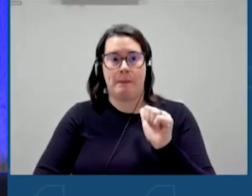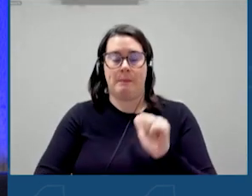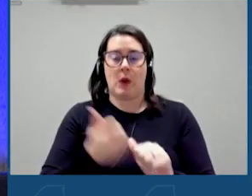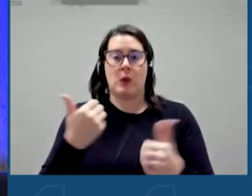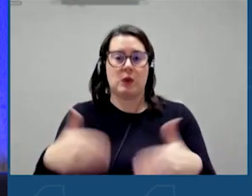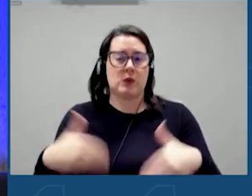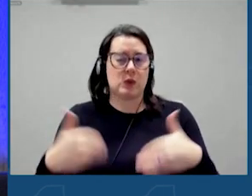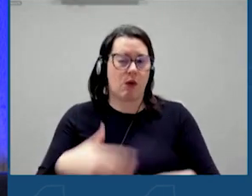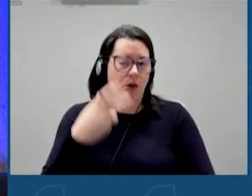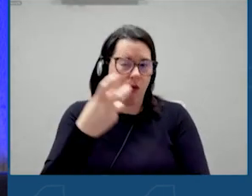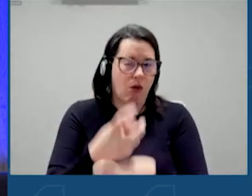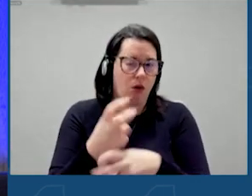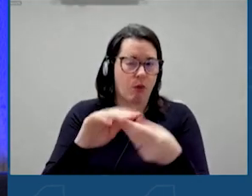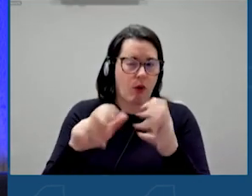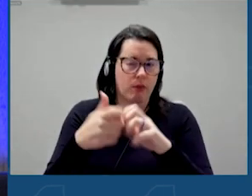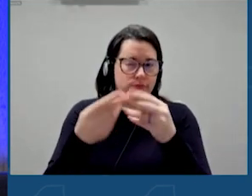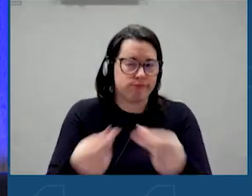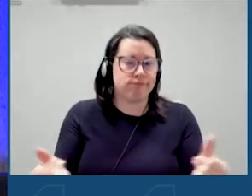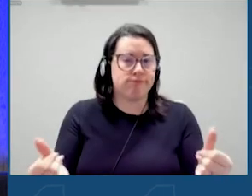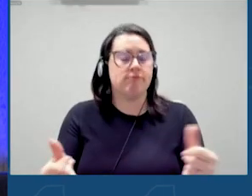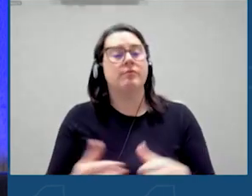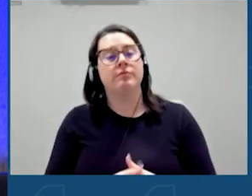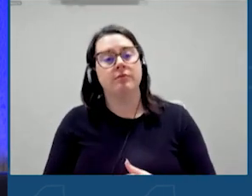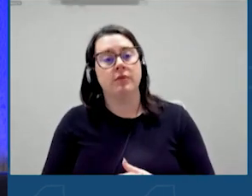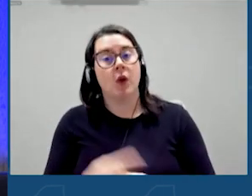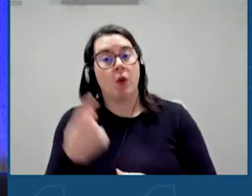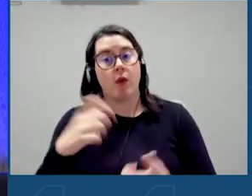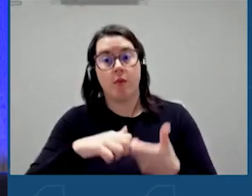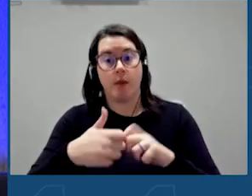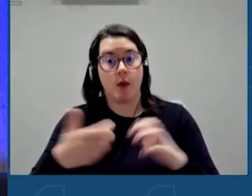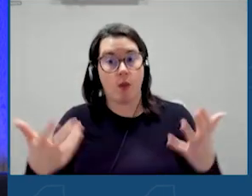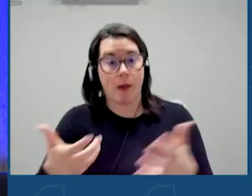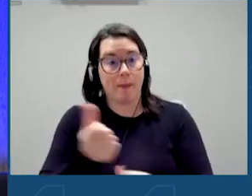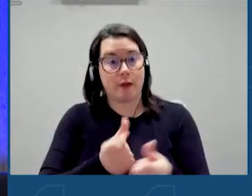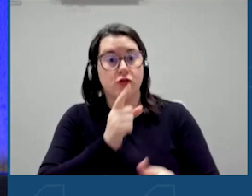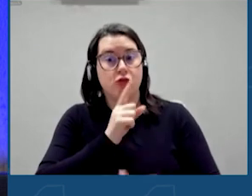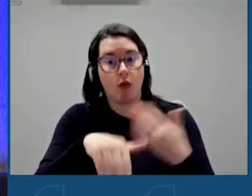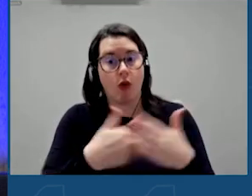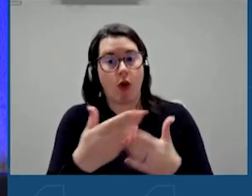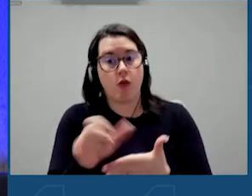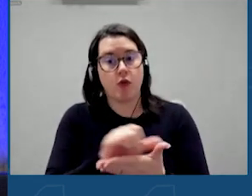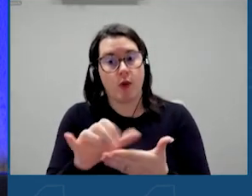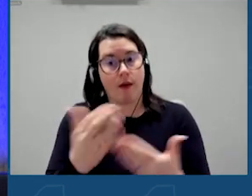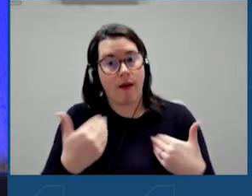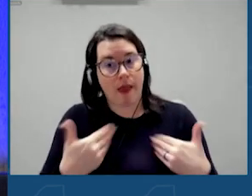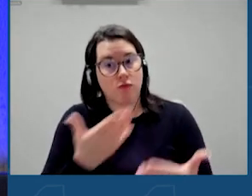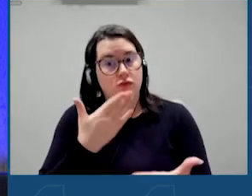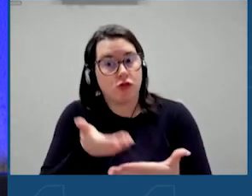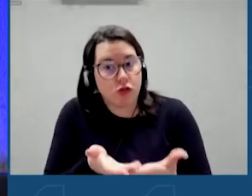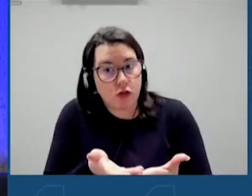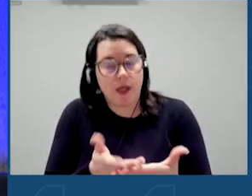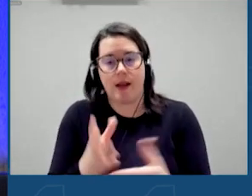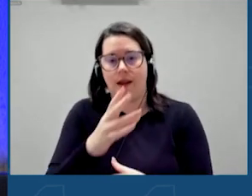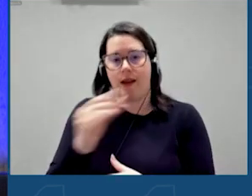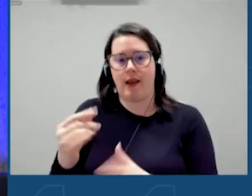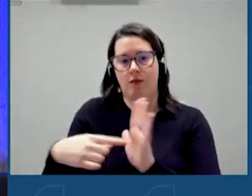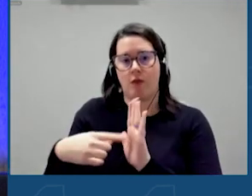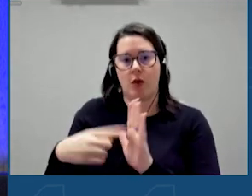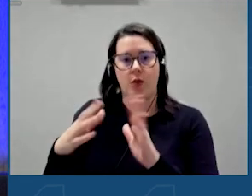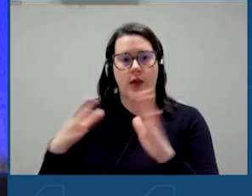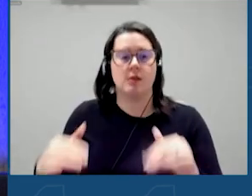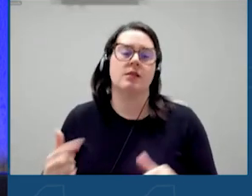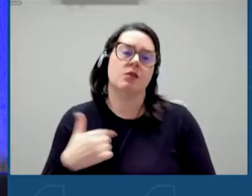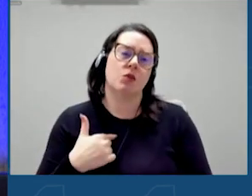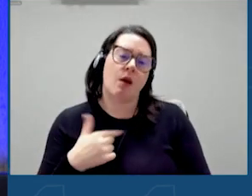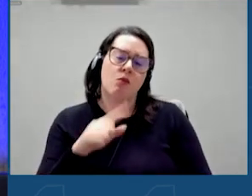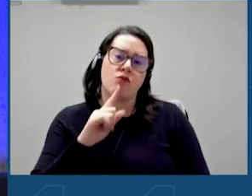problems. And one of them is making sure that every single New Yorker has access to decent and affordable housing. I'm privileged to live in